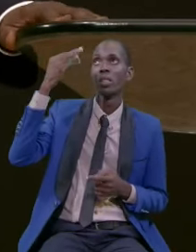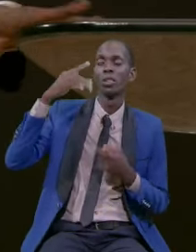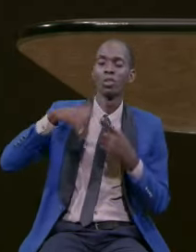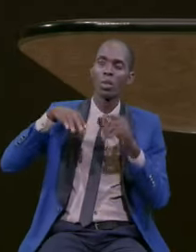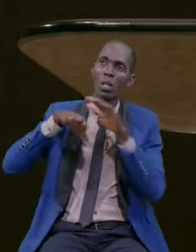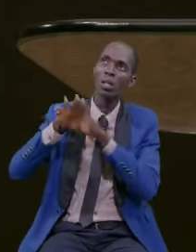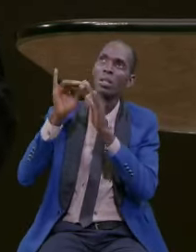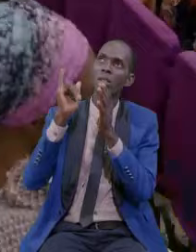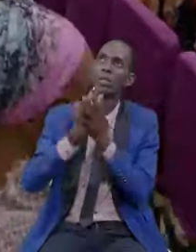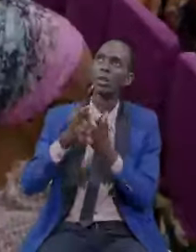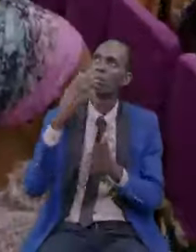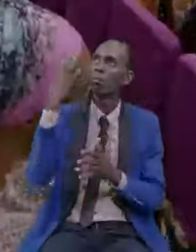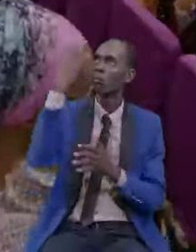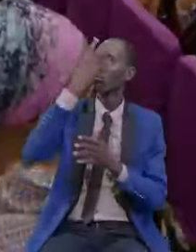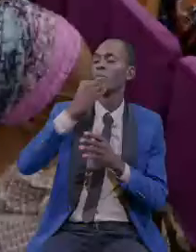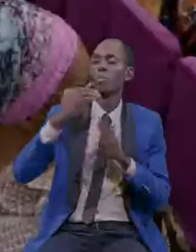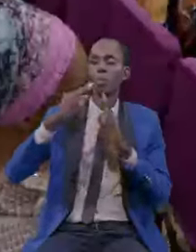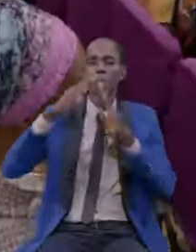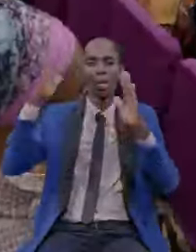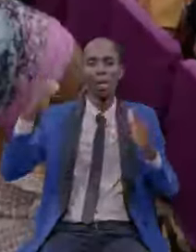in Jesus' name.